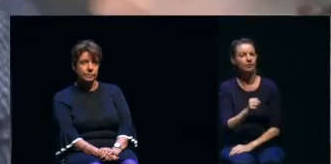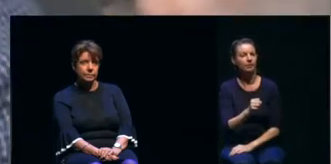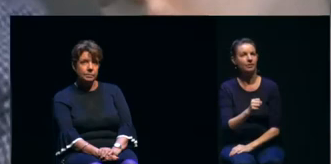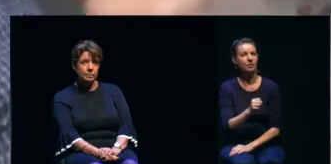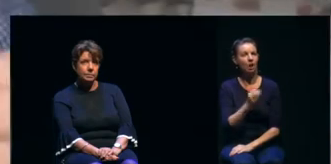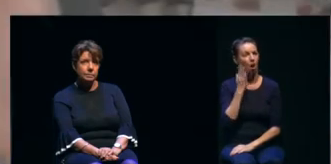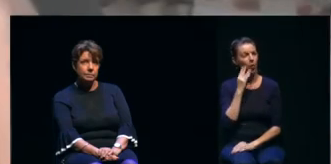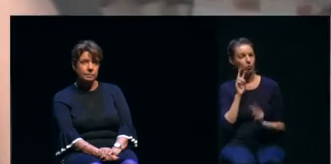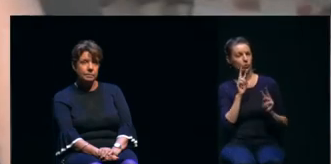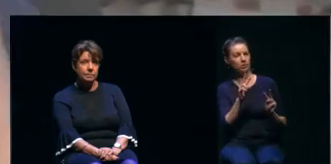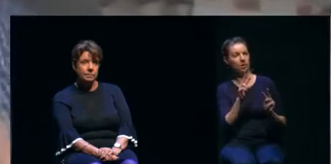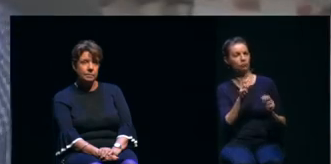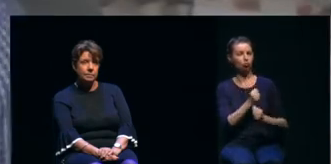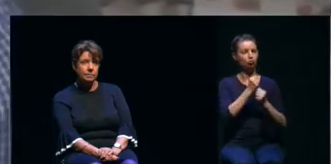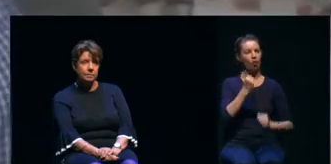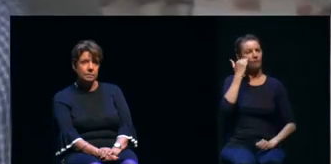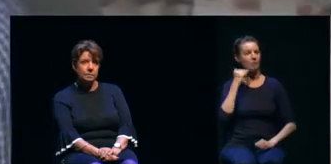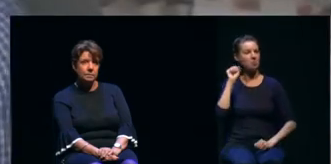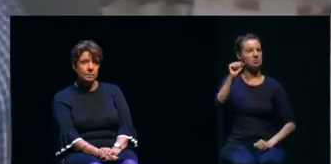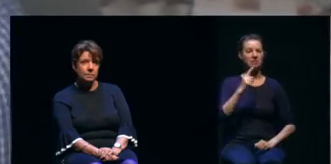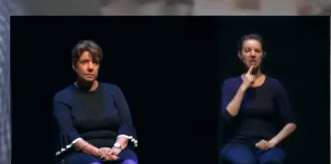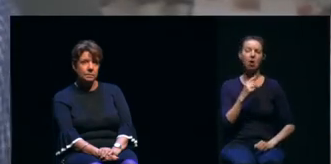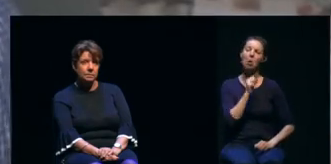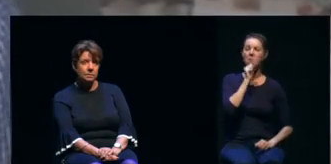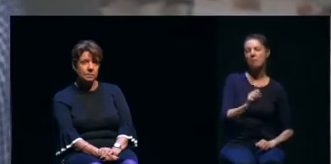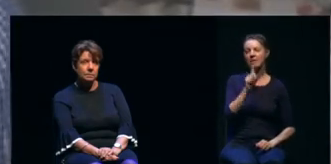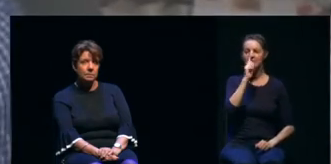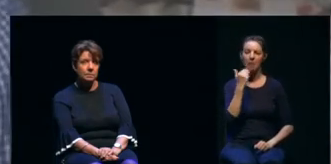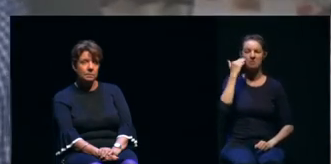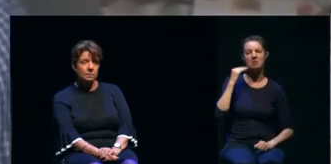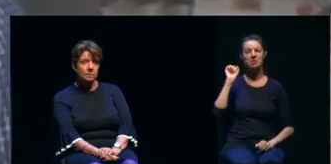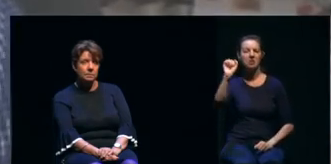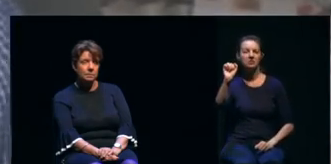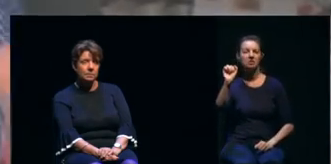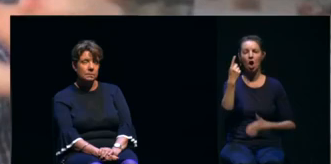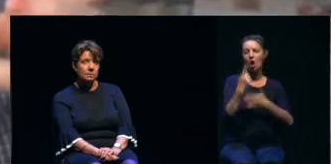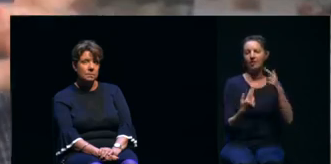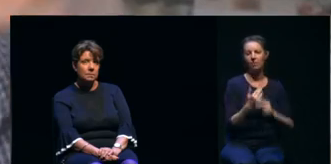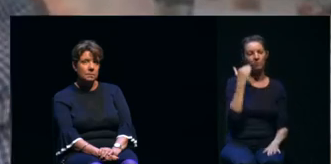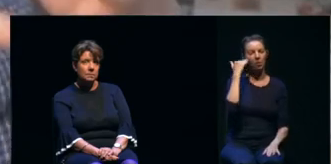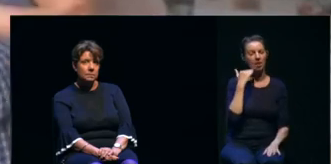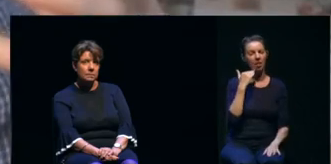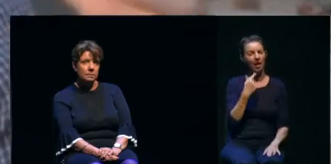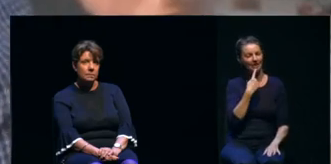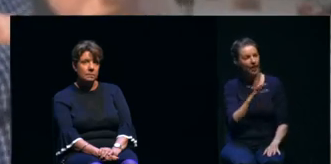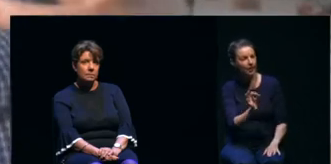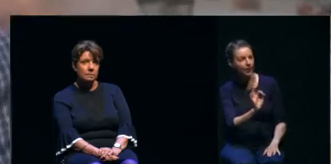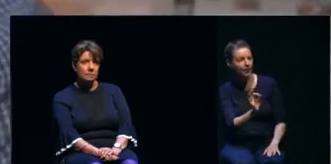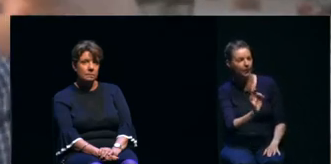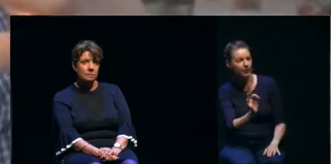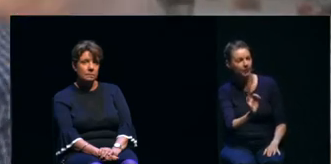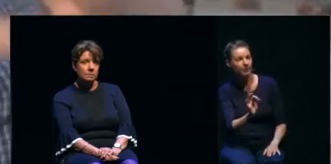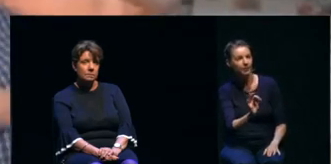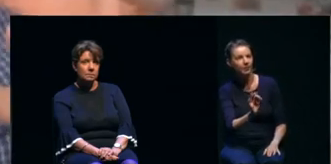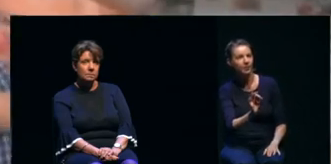see a strident feminist going, men can't be feminists, like, kind of, this is a female-only thing, I'm like, no, that the